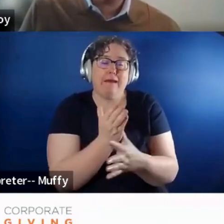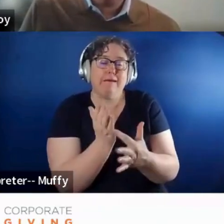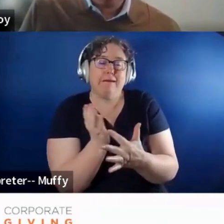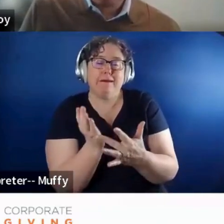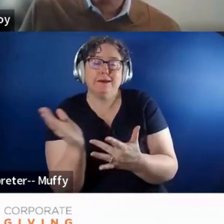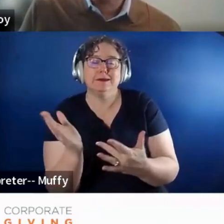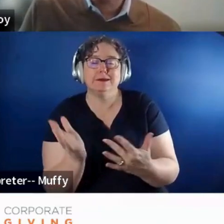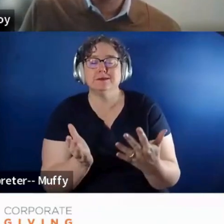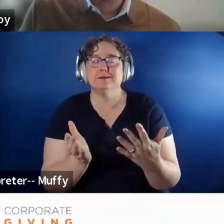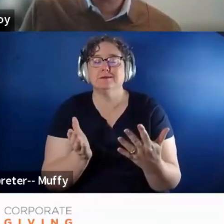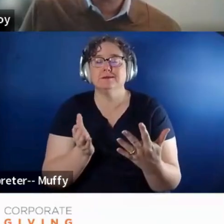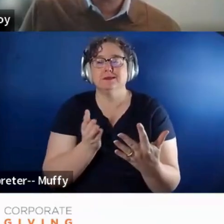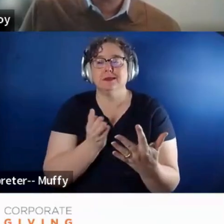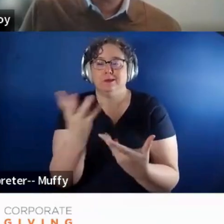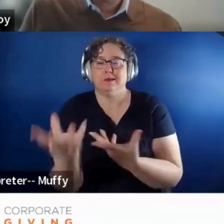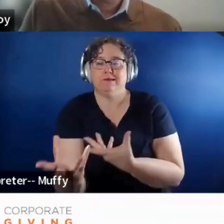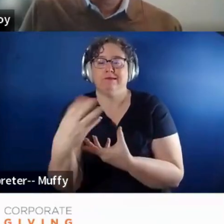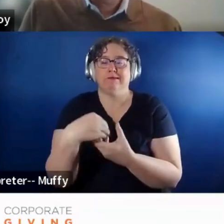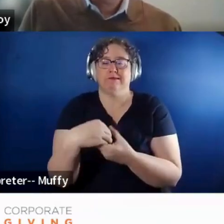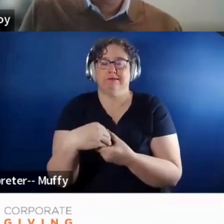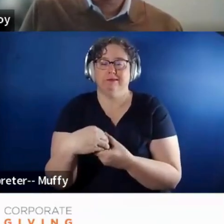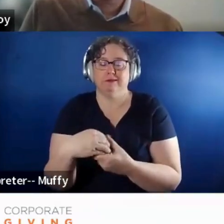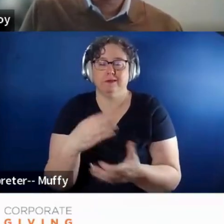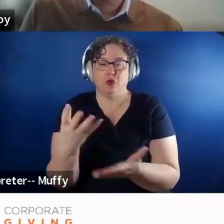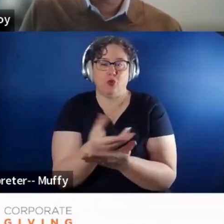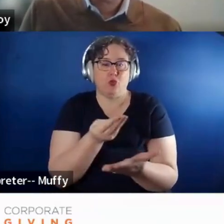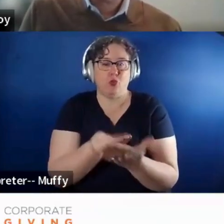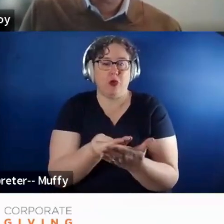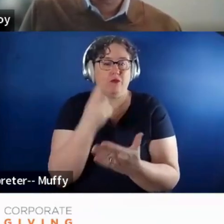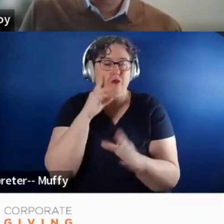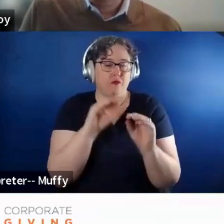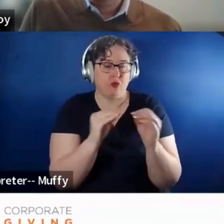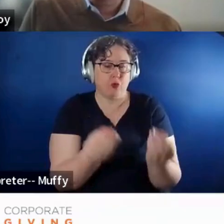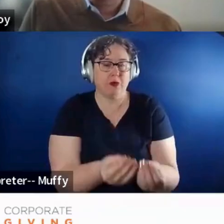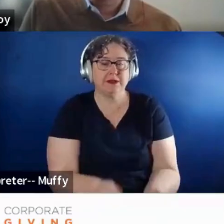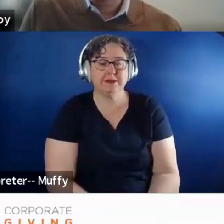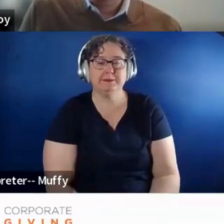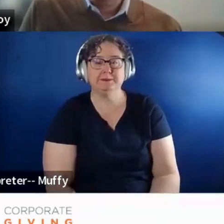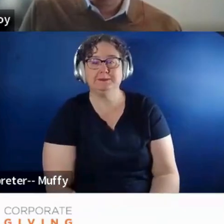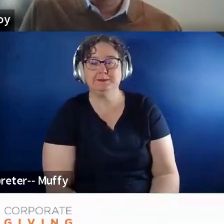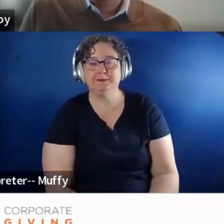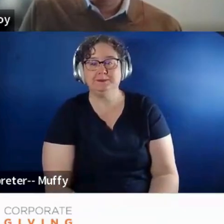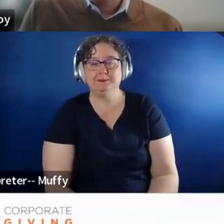can bring in revenue for your organization.